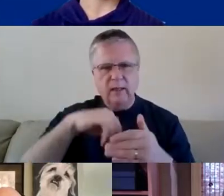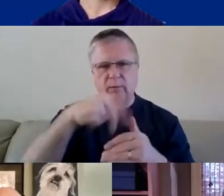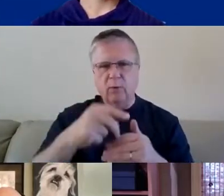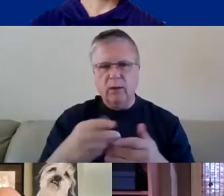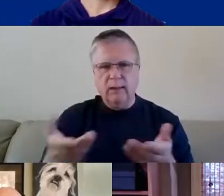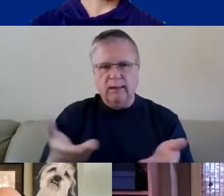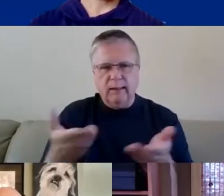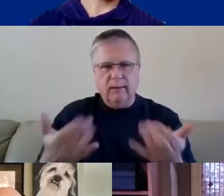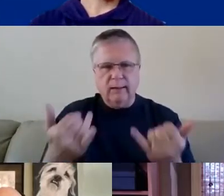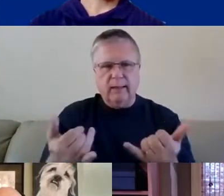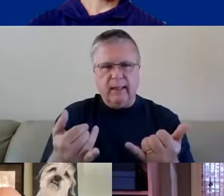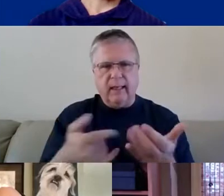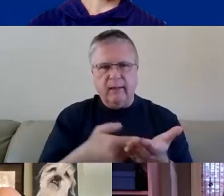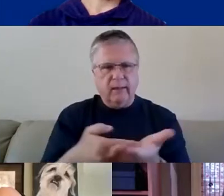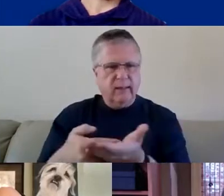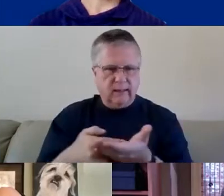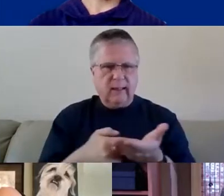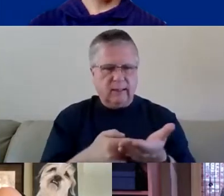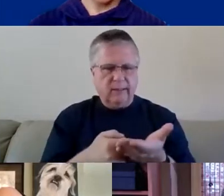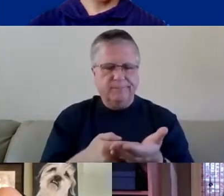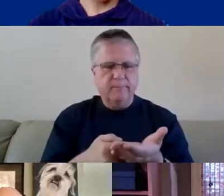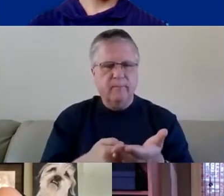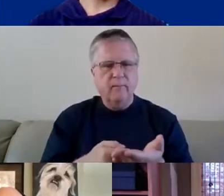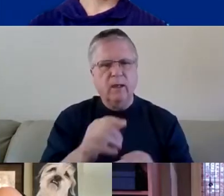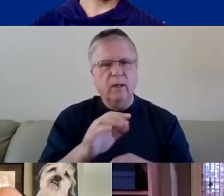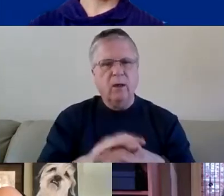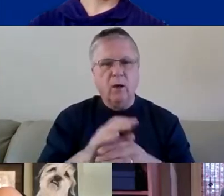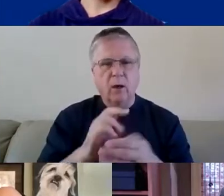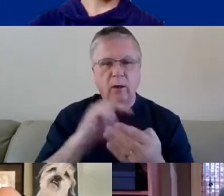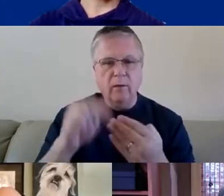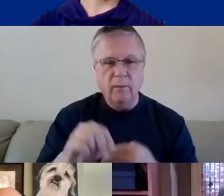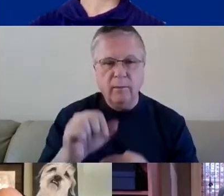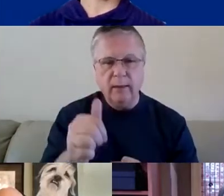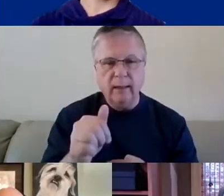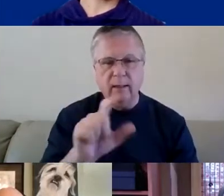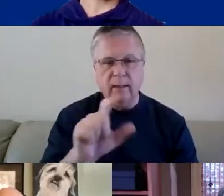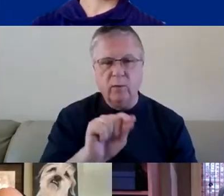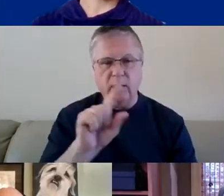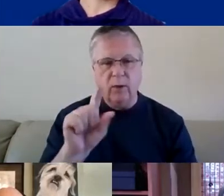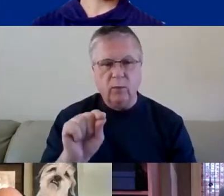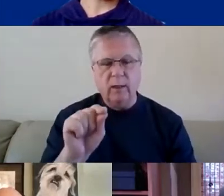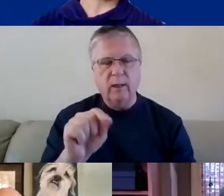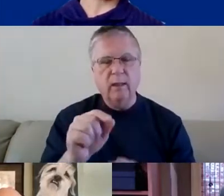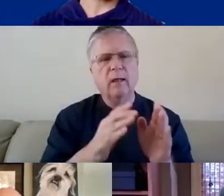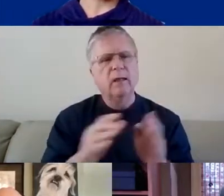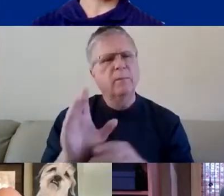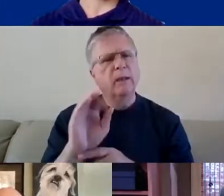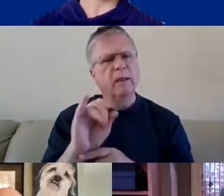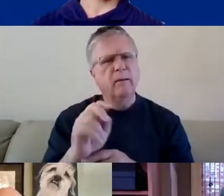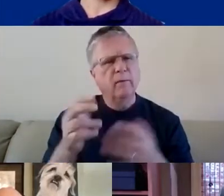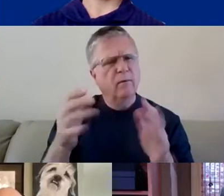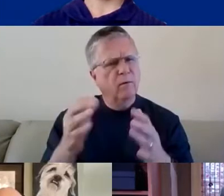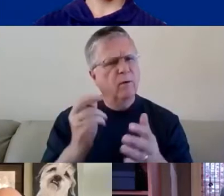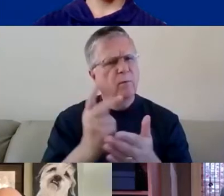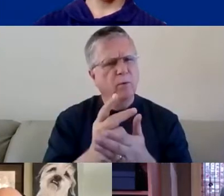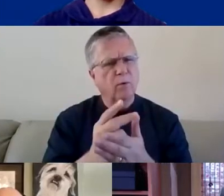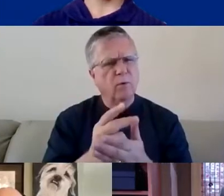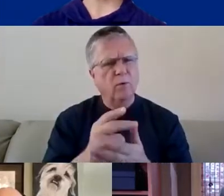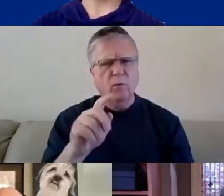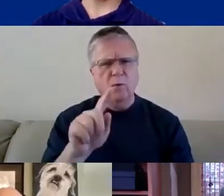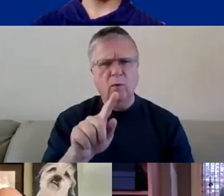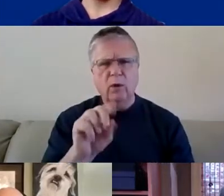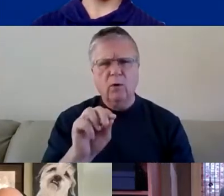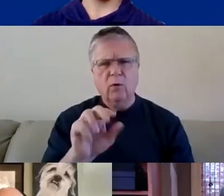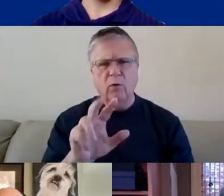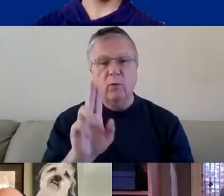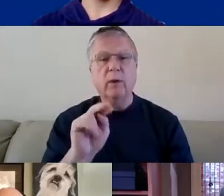today. So on November 10th of 2020, Planning Commission did approve the 103 units that